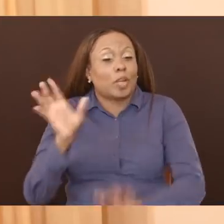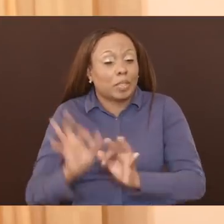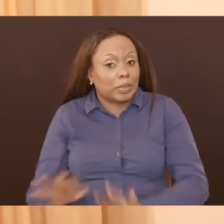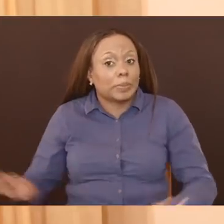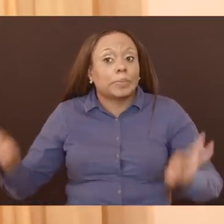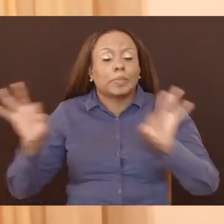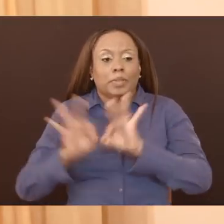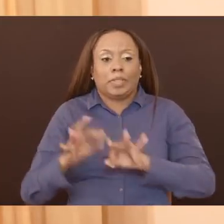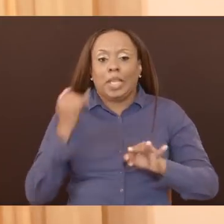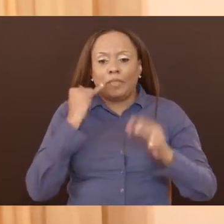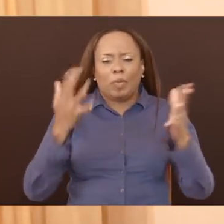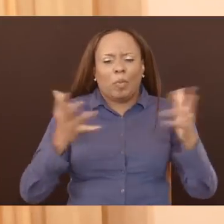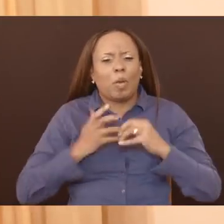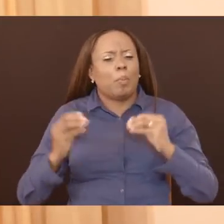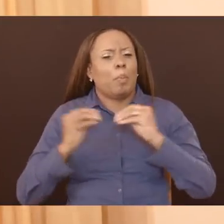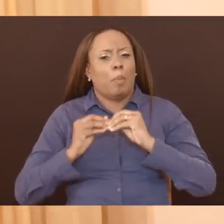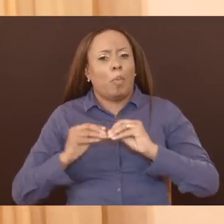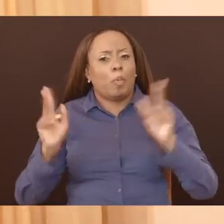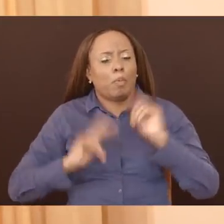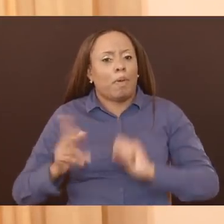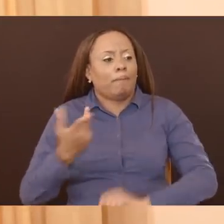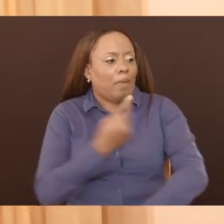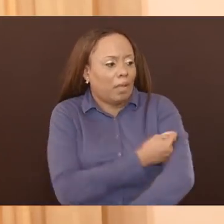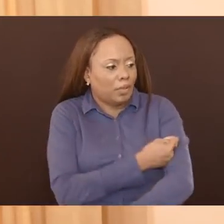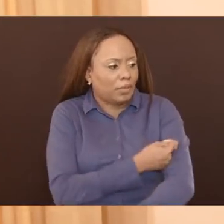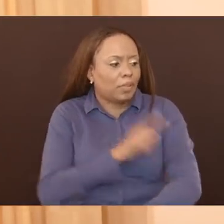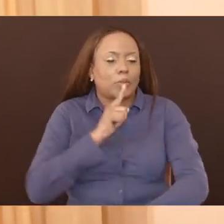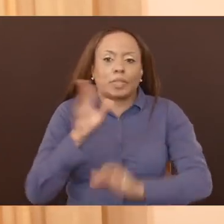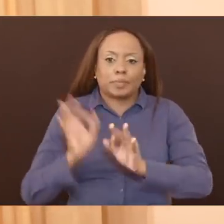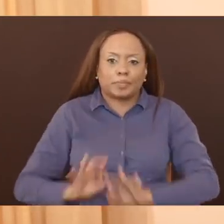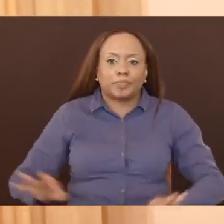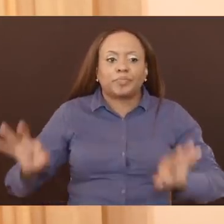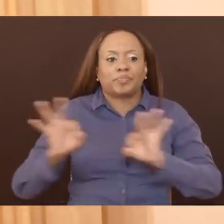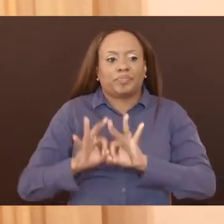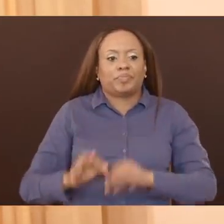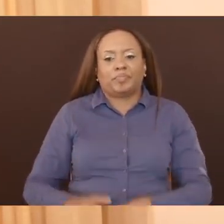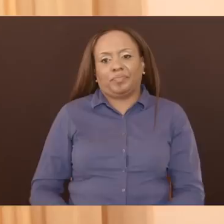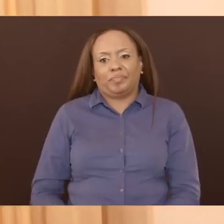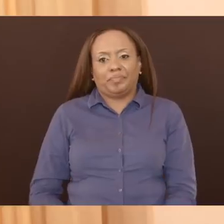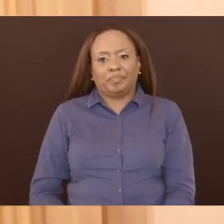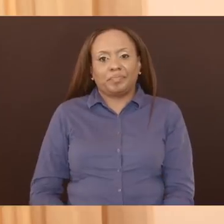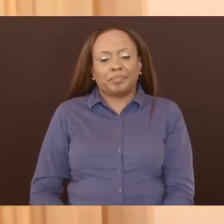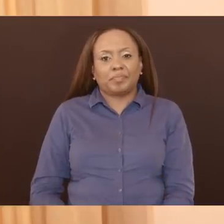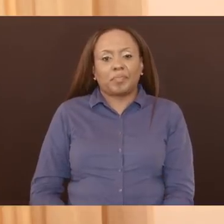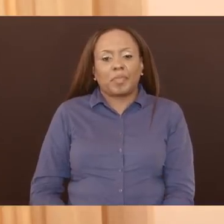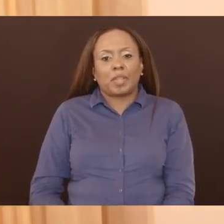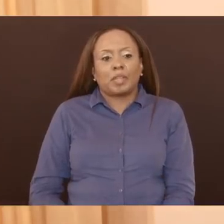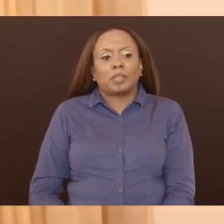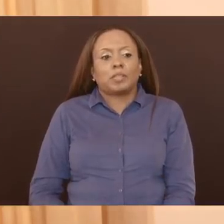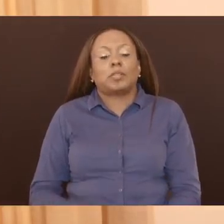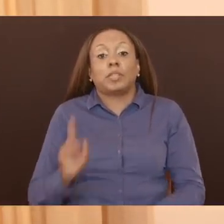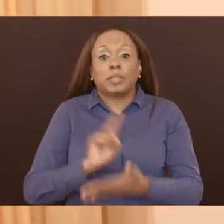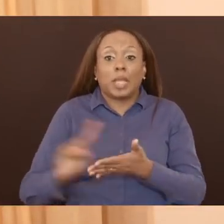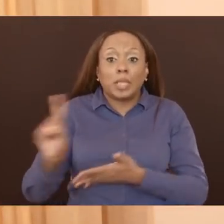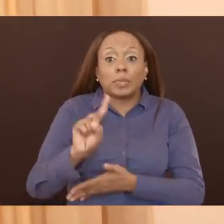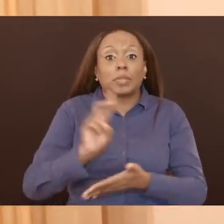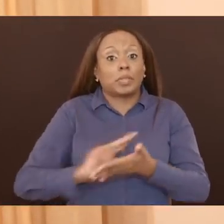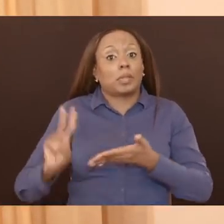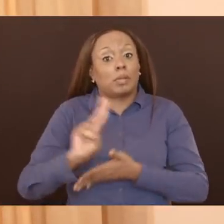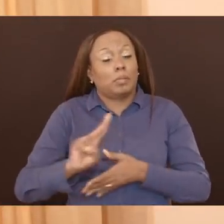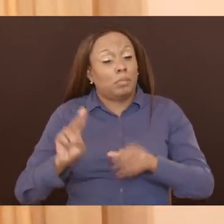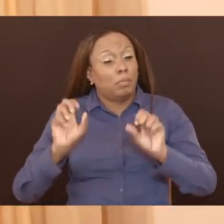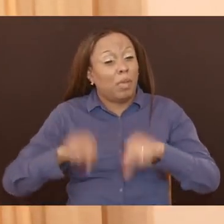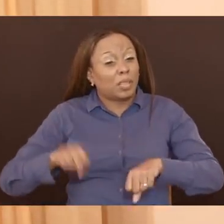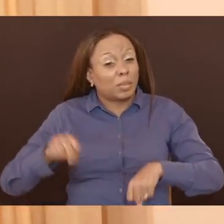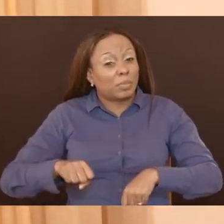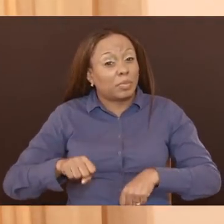if we are to meet where we want to go, so that this slowdown that we're doing in the next 2 weeks and possibly 4 weeks will